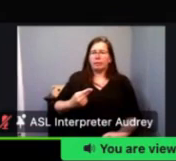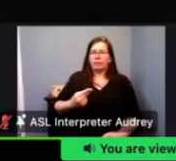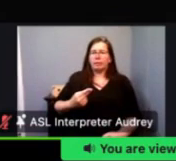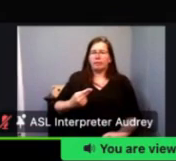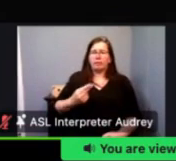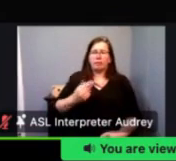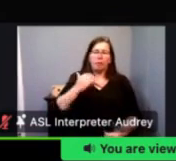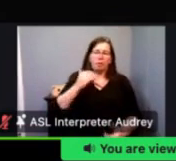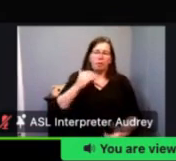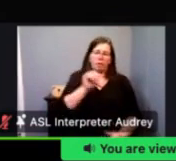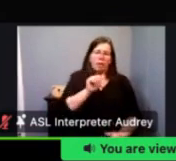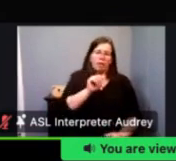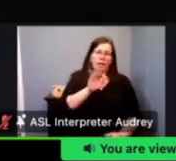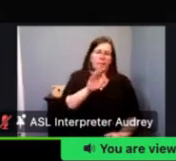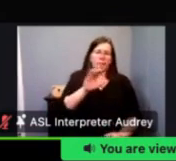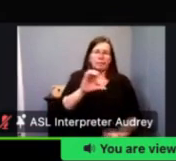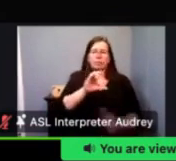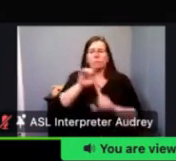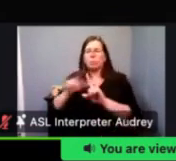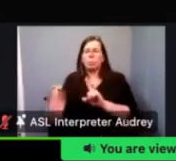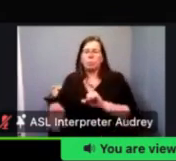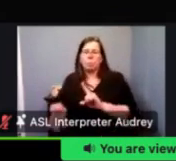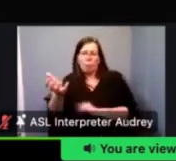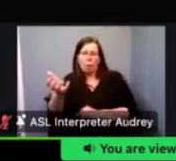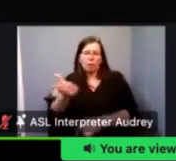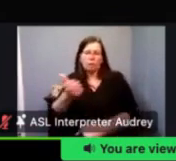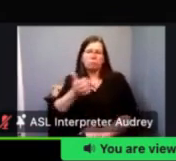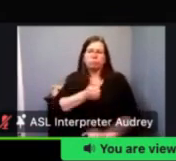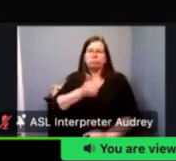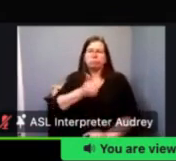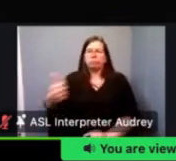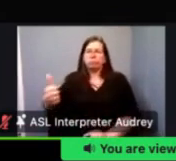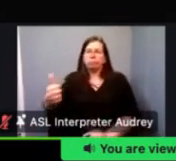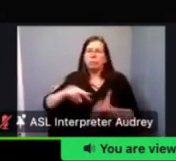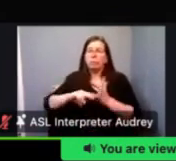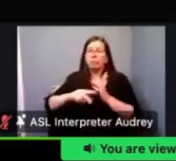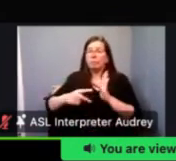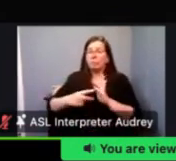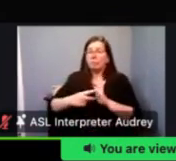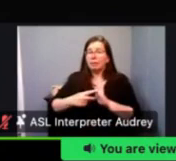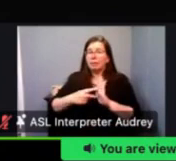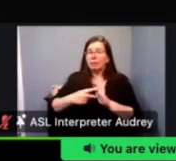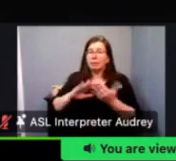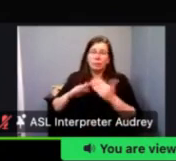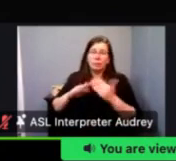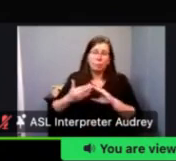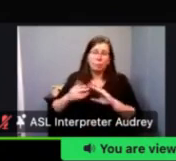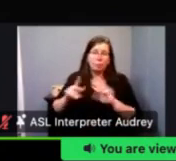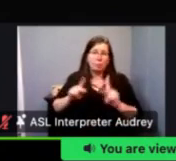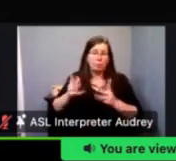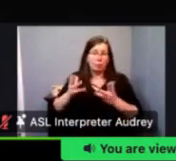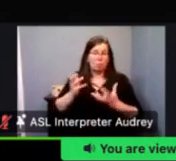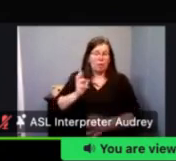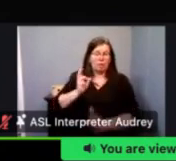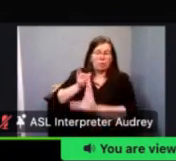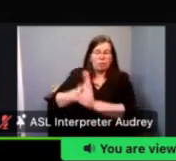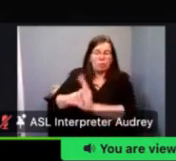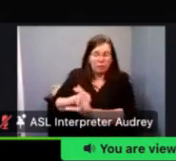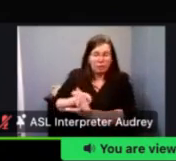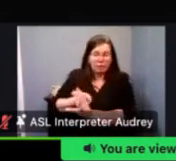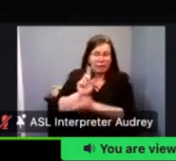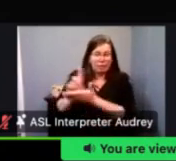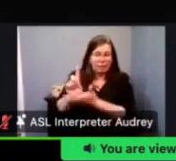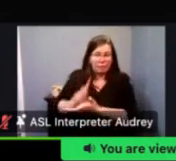adult foster care home to bowling. And that may not necessarily be a community of people that people want to be in with every